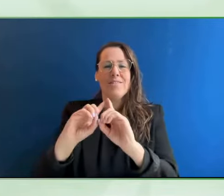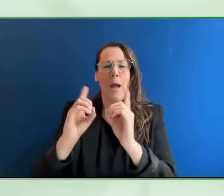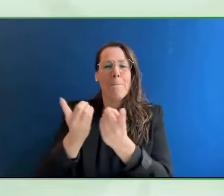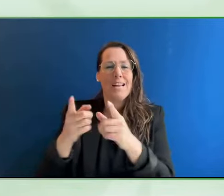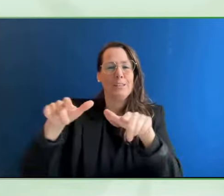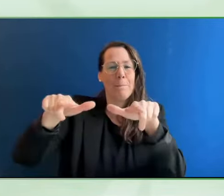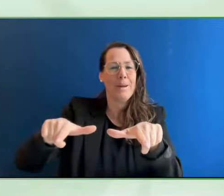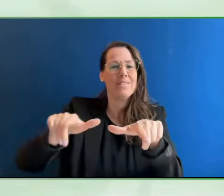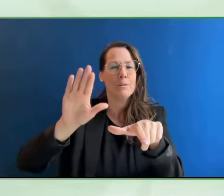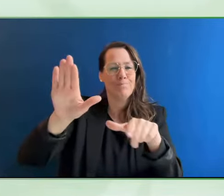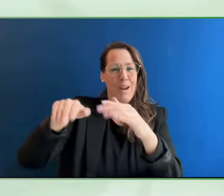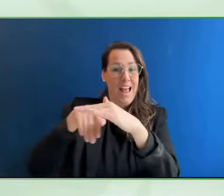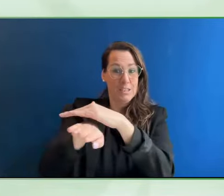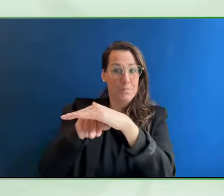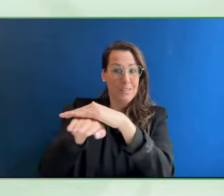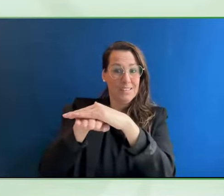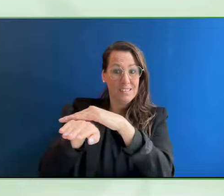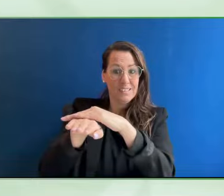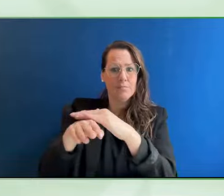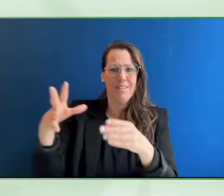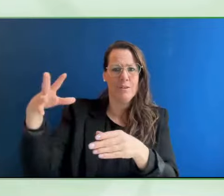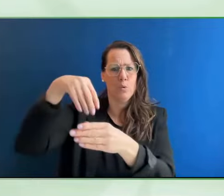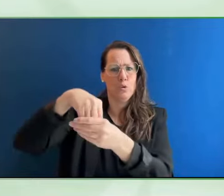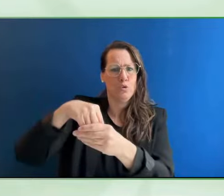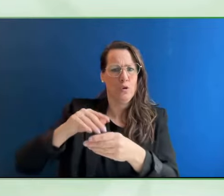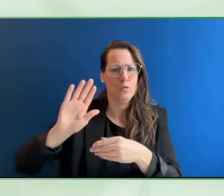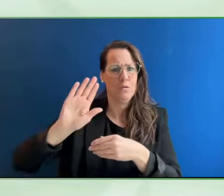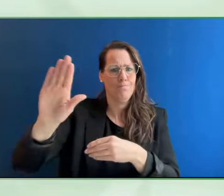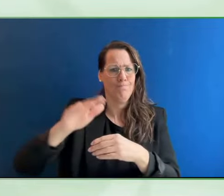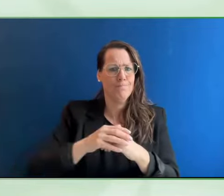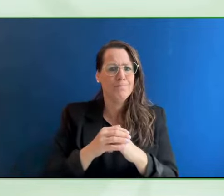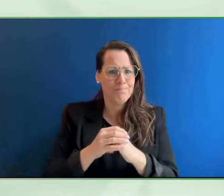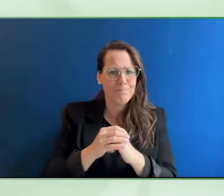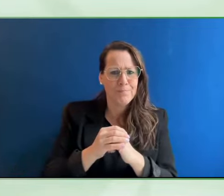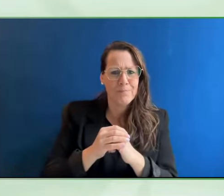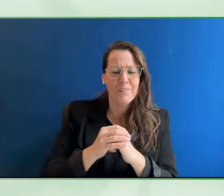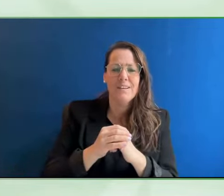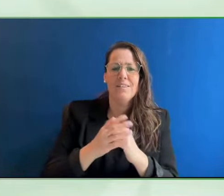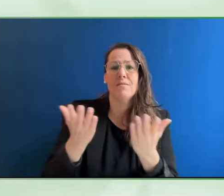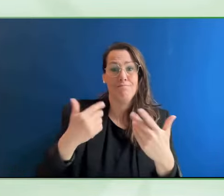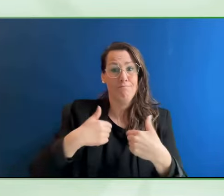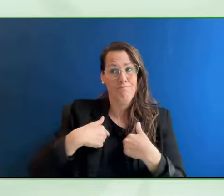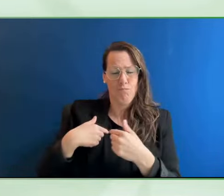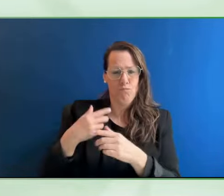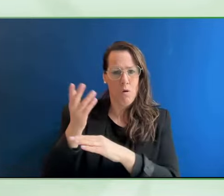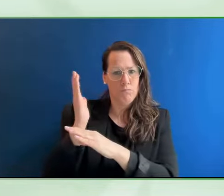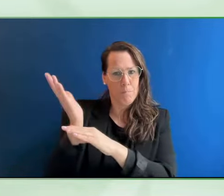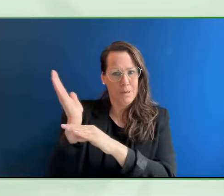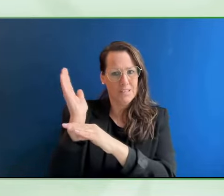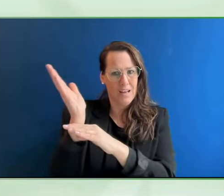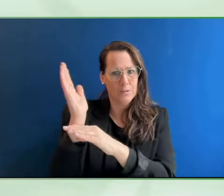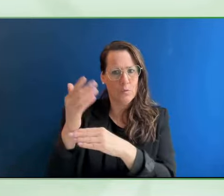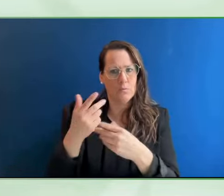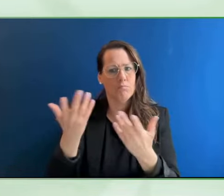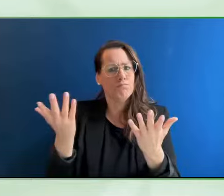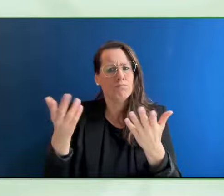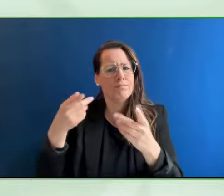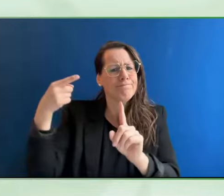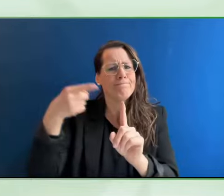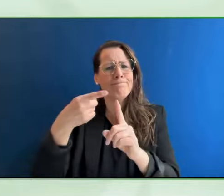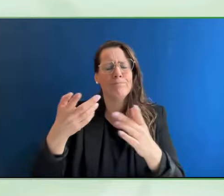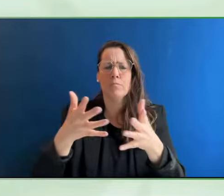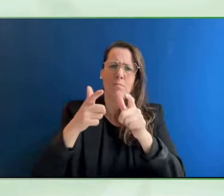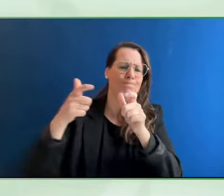the largest media company in Austria. It's the public media of Austria with 4 TV channels, 12 radio